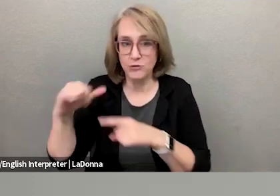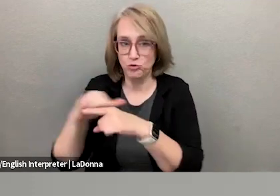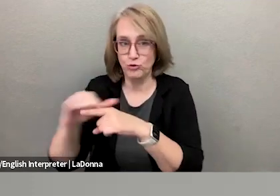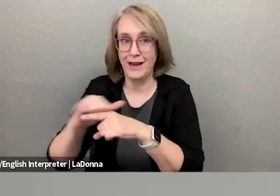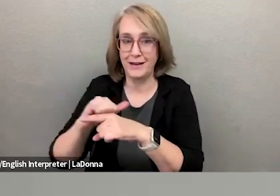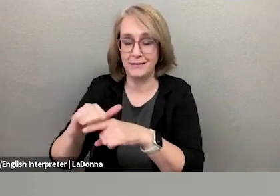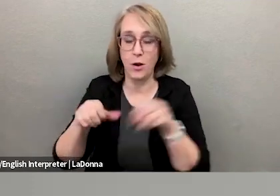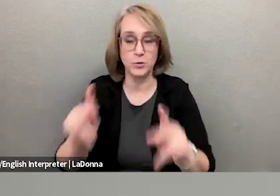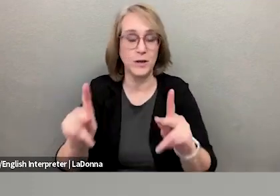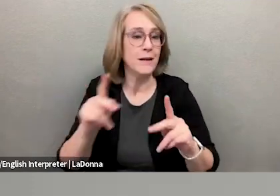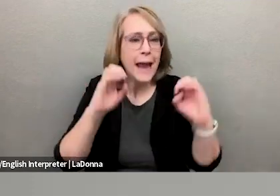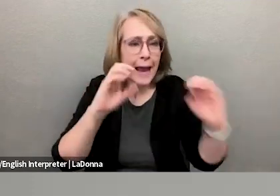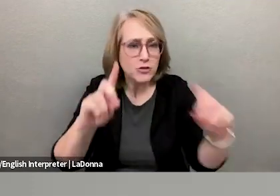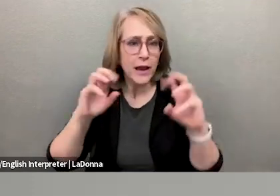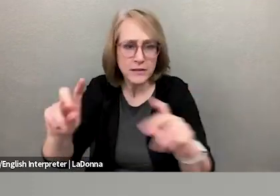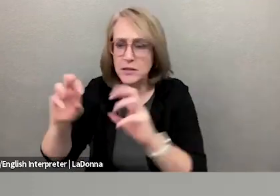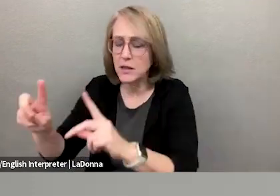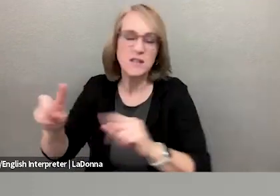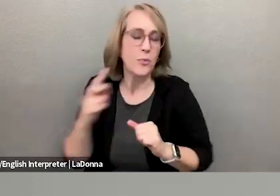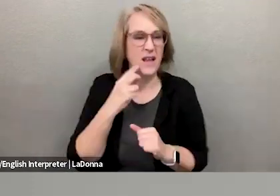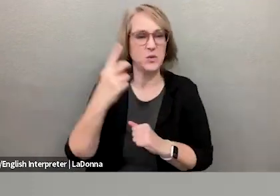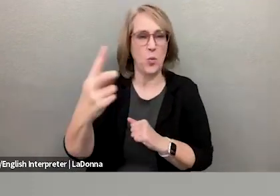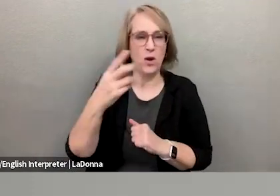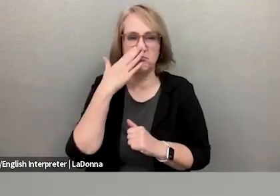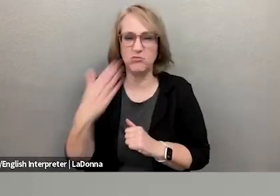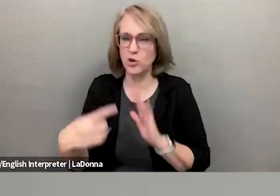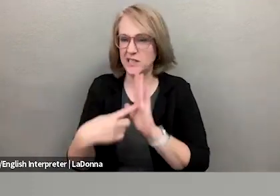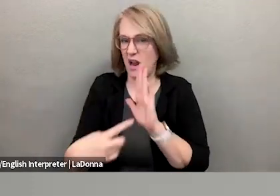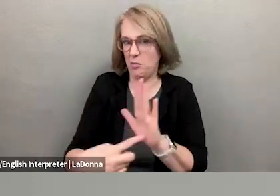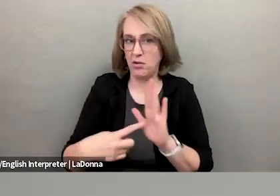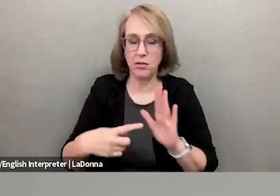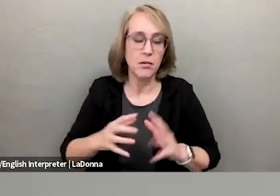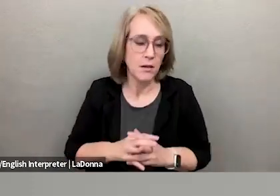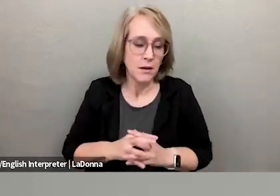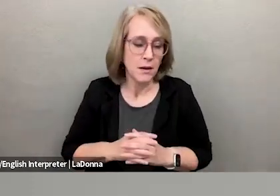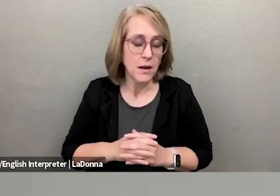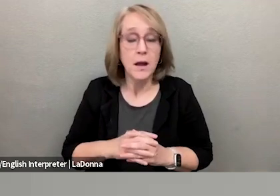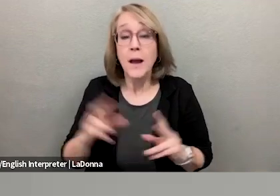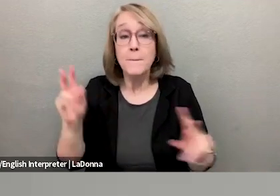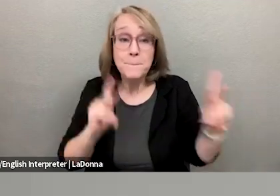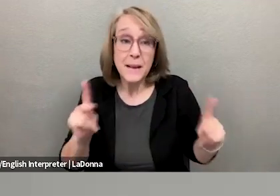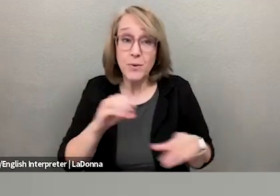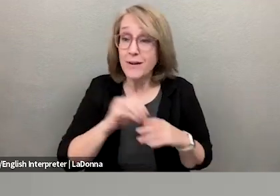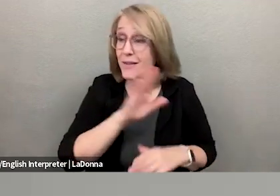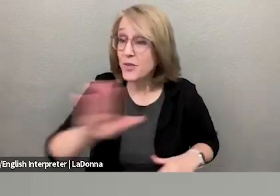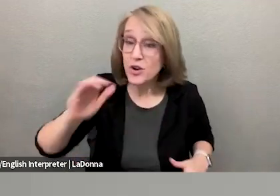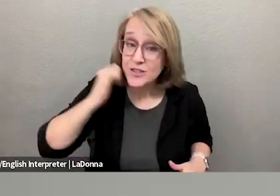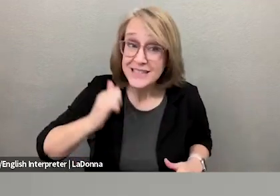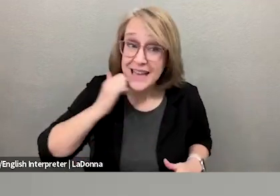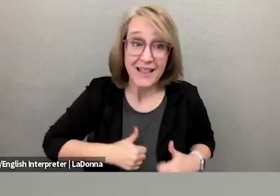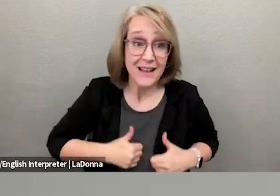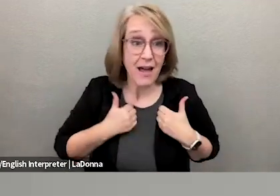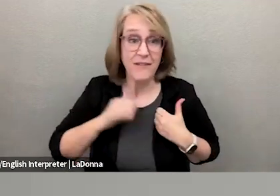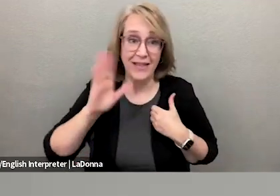providers, etc. So that's a very concrete example. But people in their day-to-day lives, in their